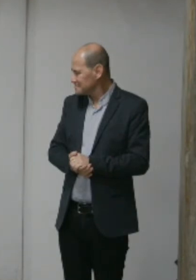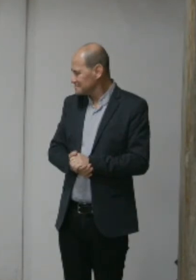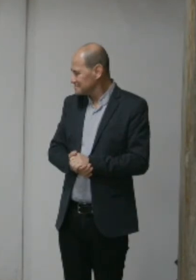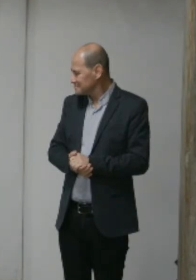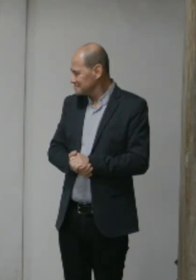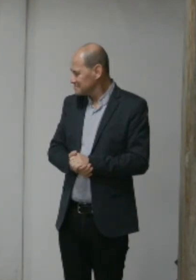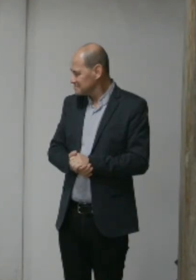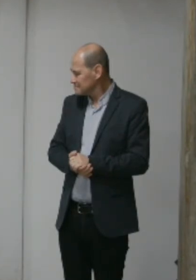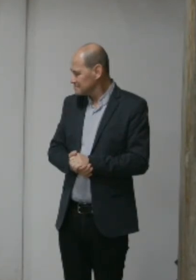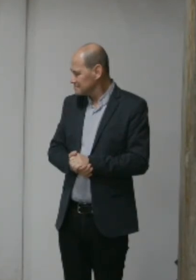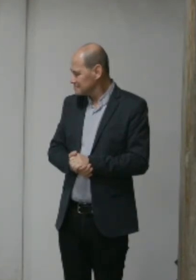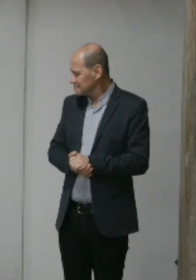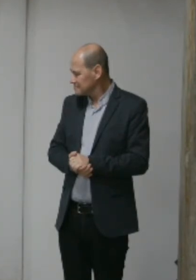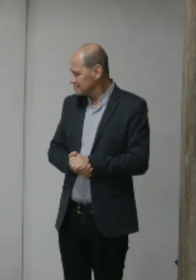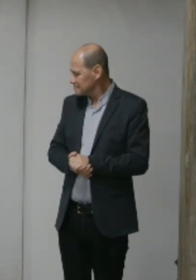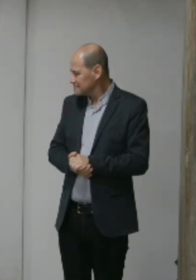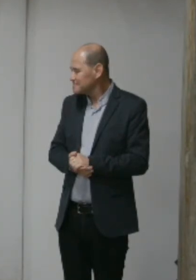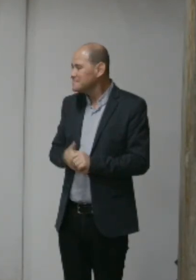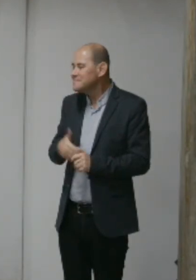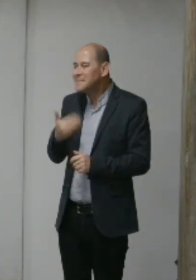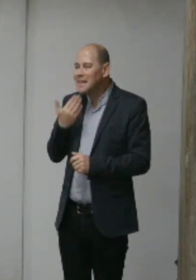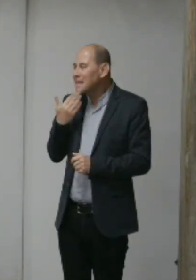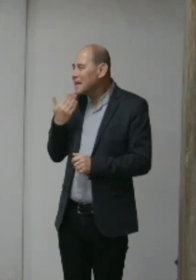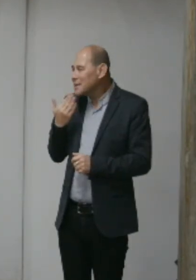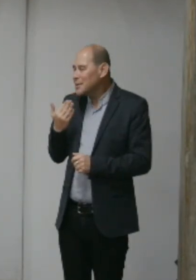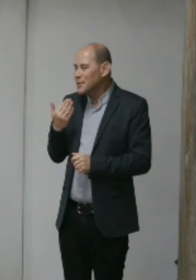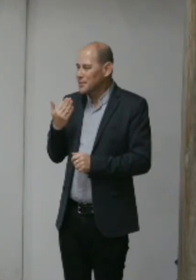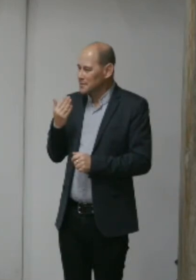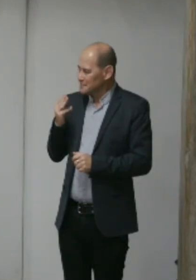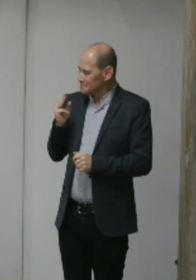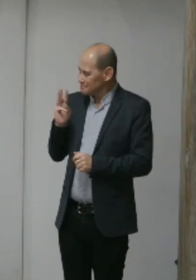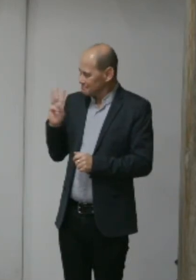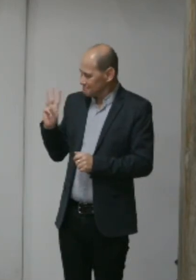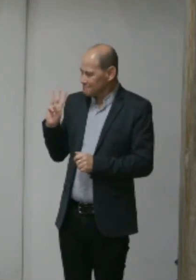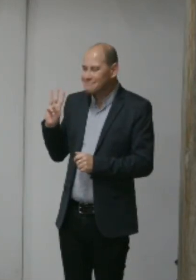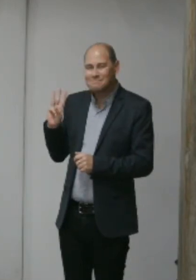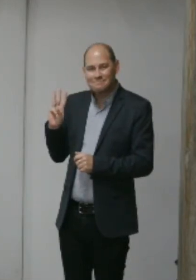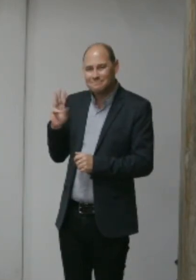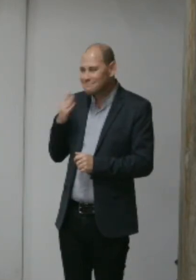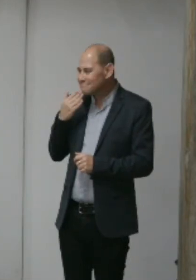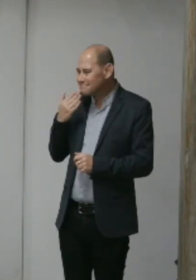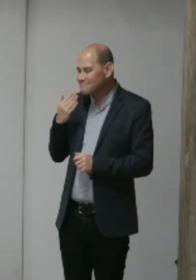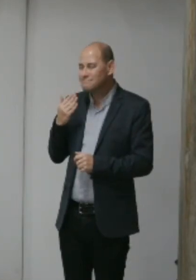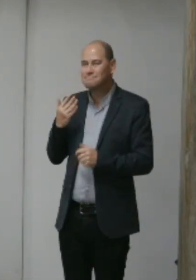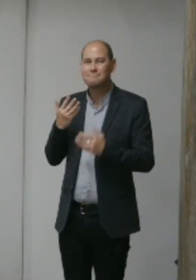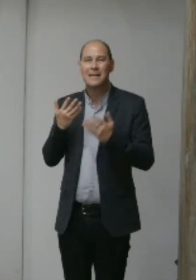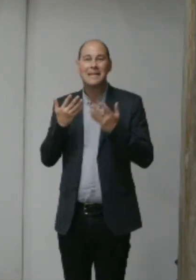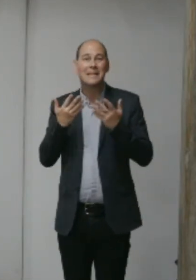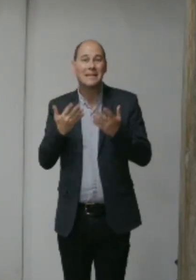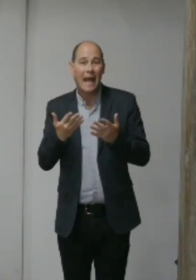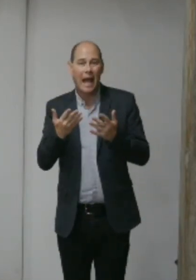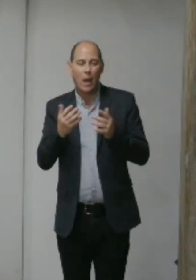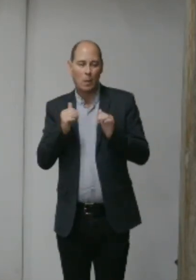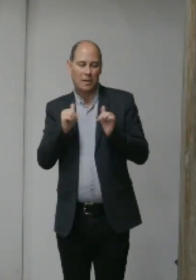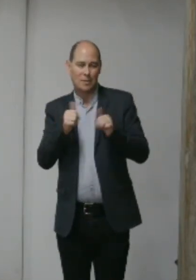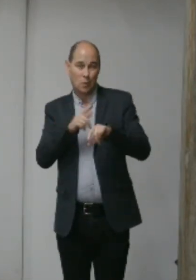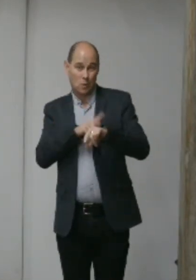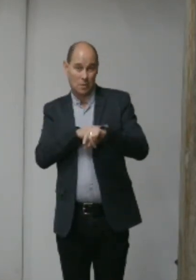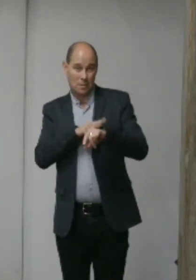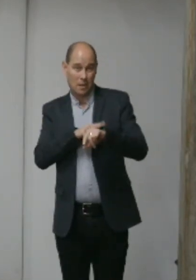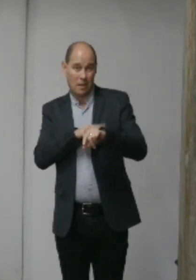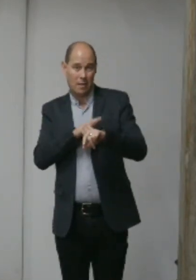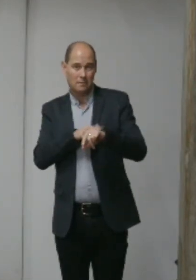Such an important point. Thank you, Timo, and thank you all. I think now is perhaps a good chance for us to take